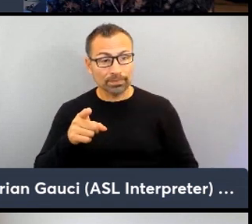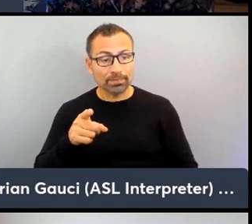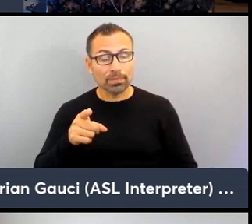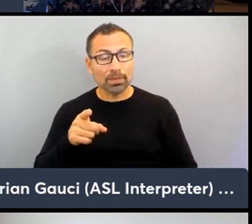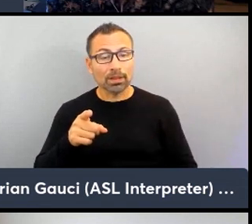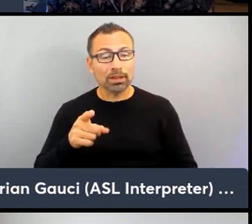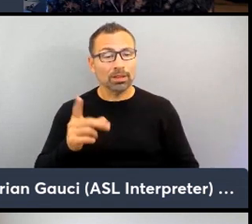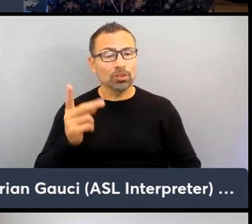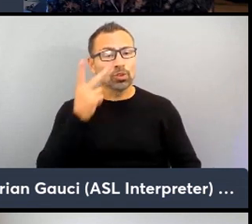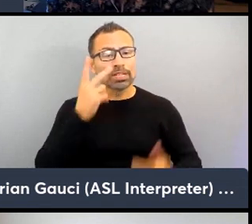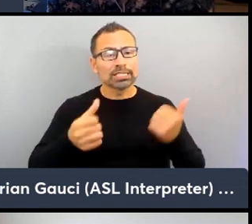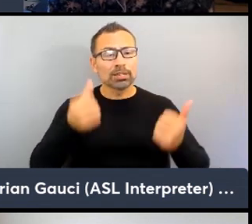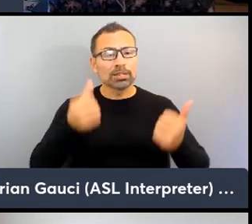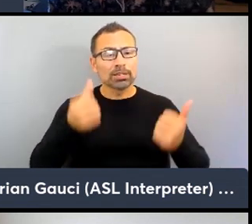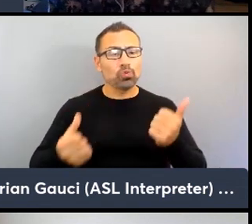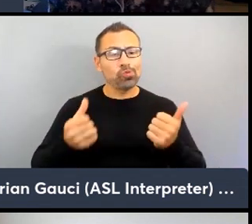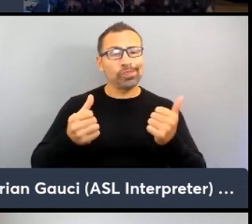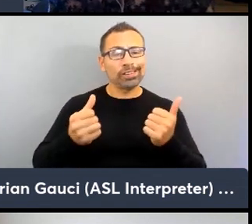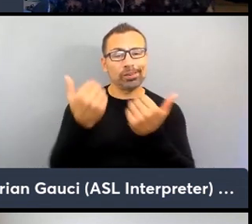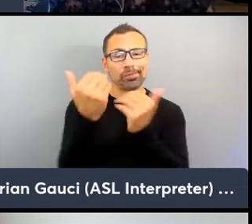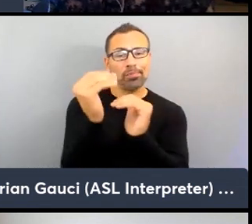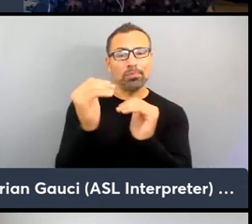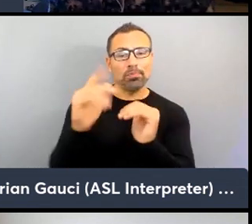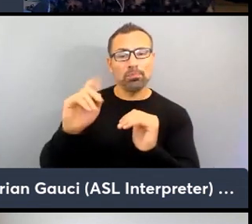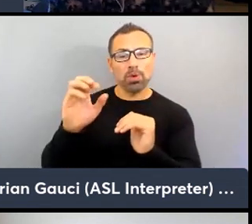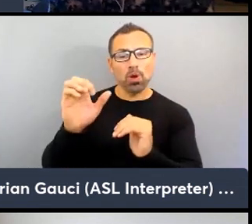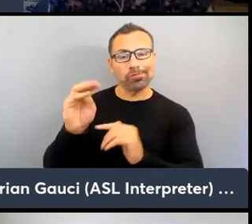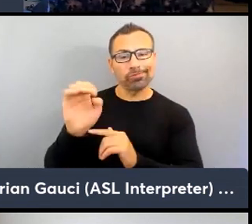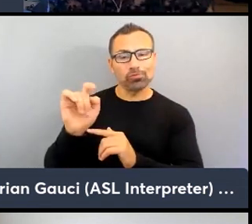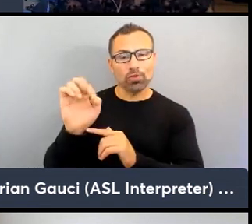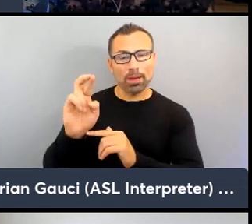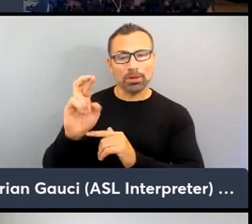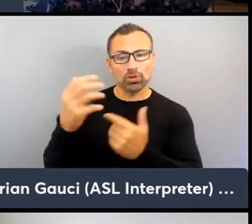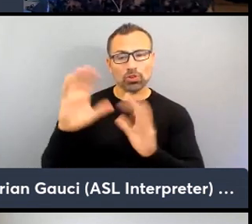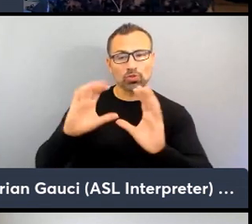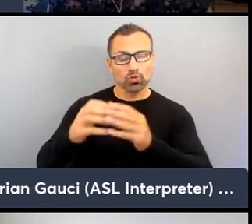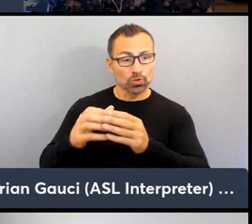parameter group you are using. So parameter groups are a